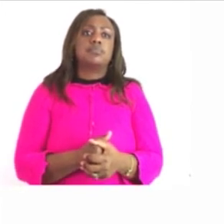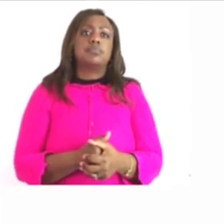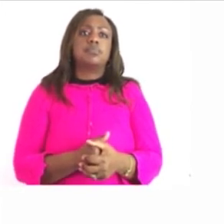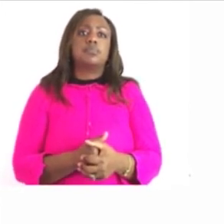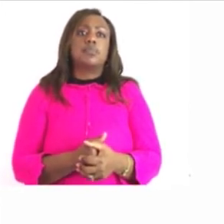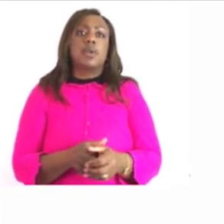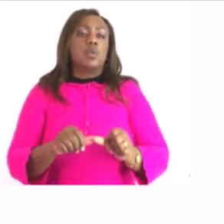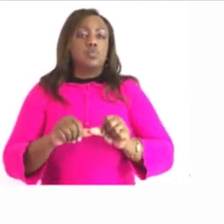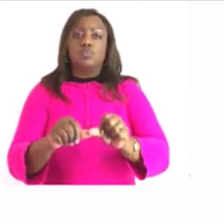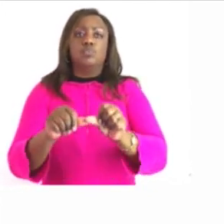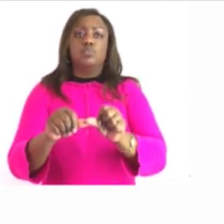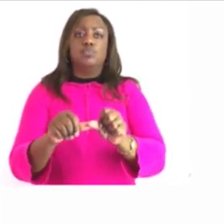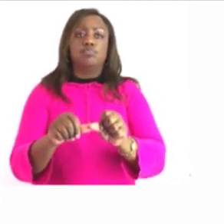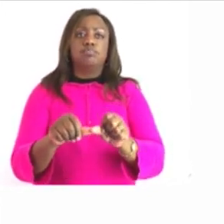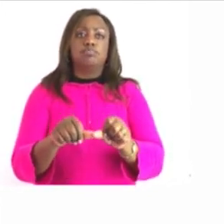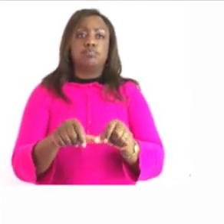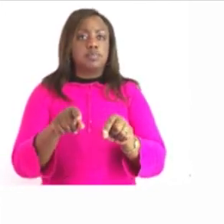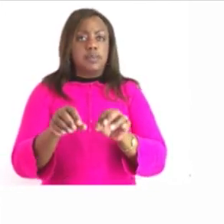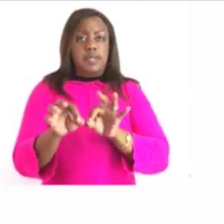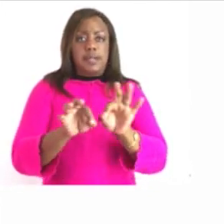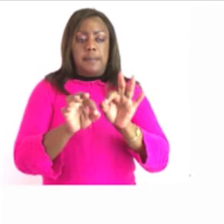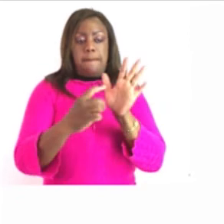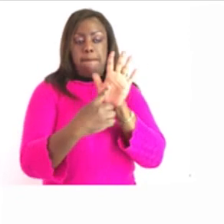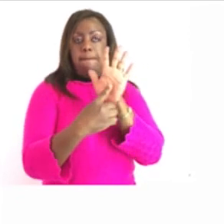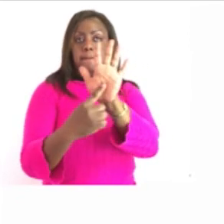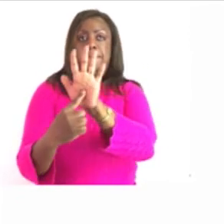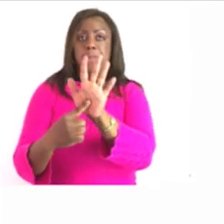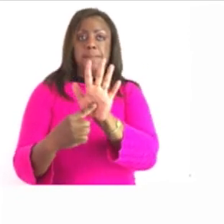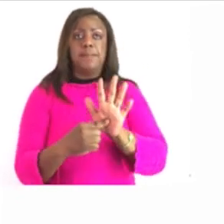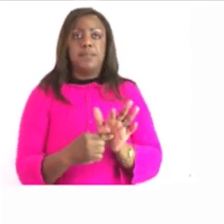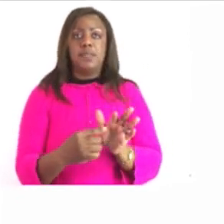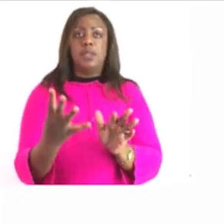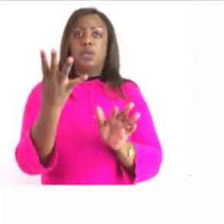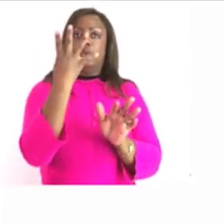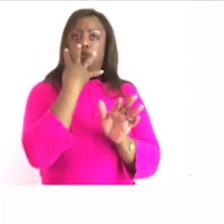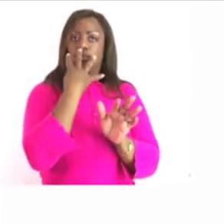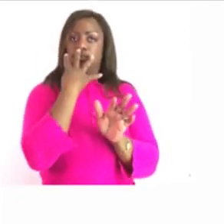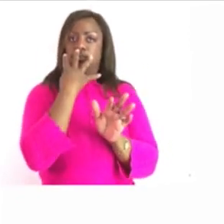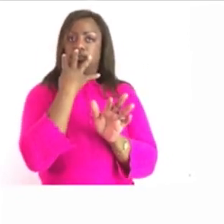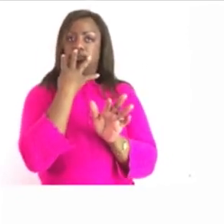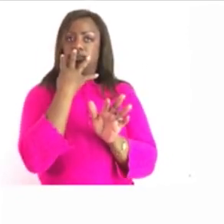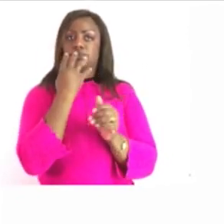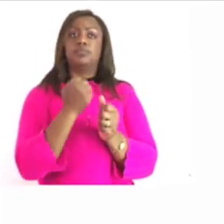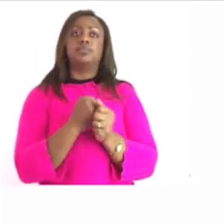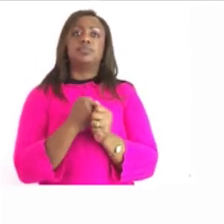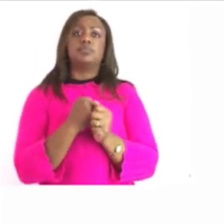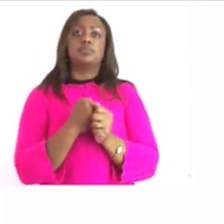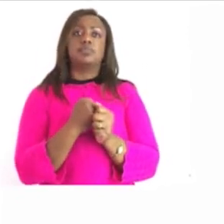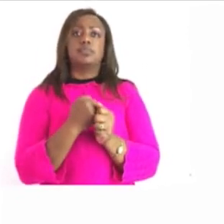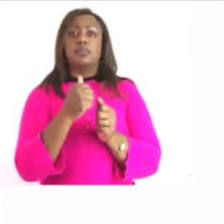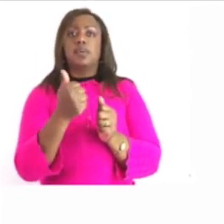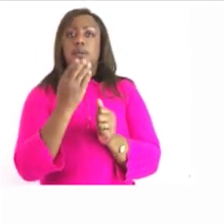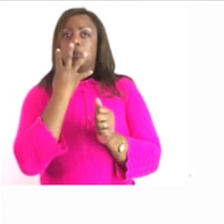We are moving on, same page, which is 20. Now we are looking at, as we have now looked at the main parts of the breathing system and